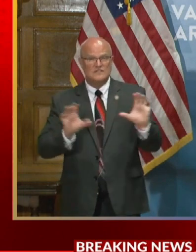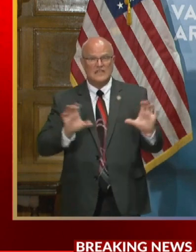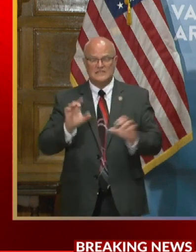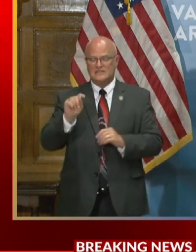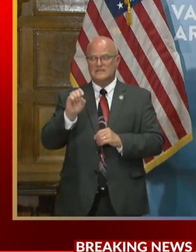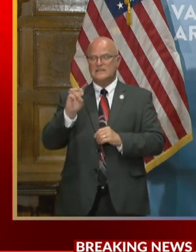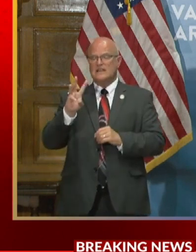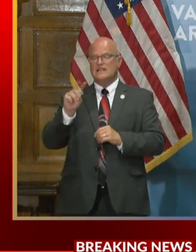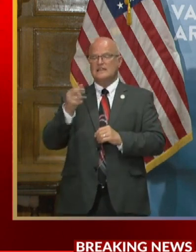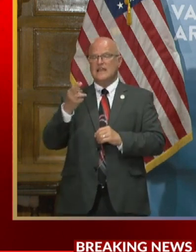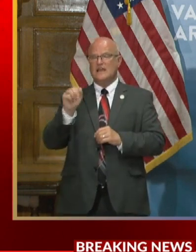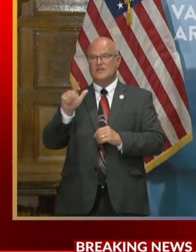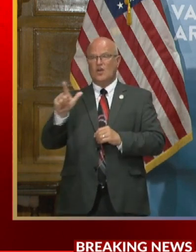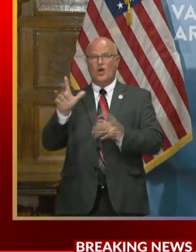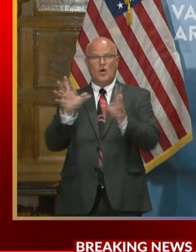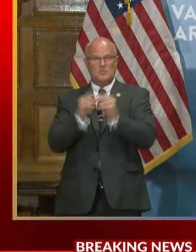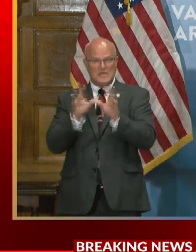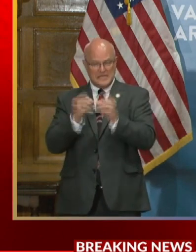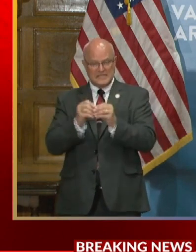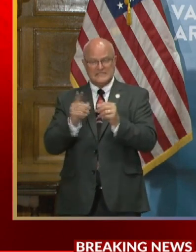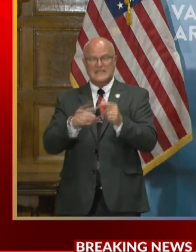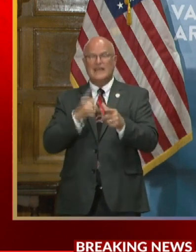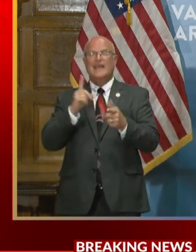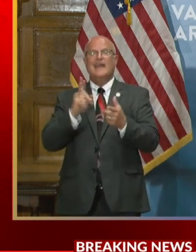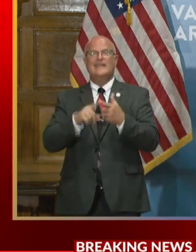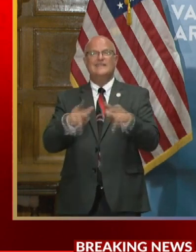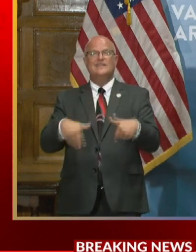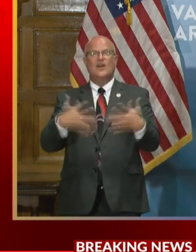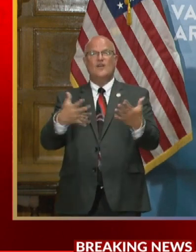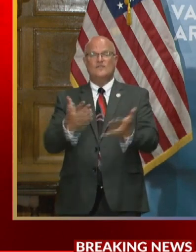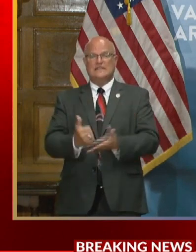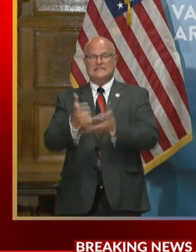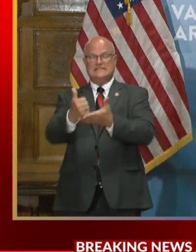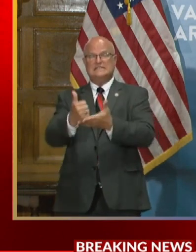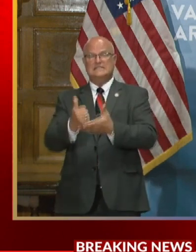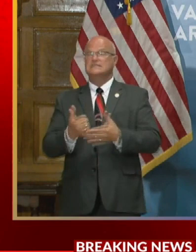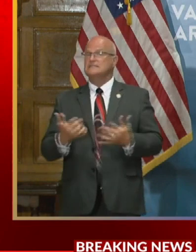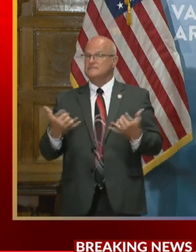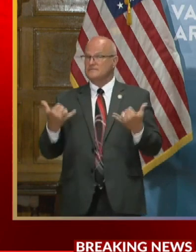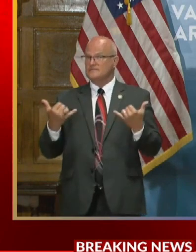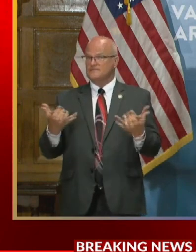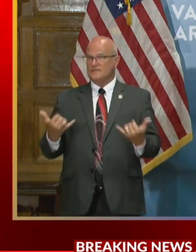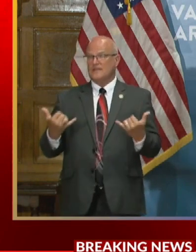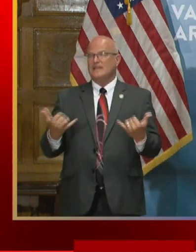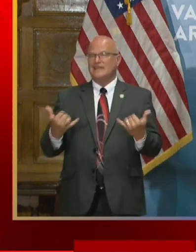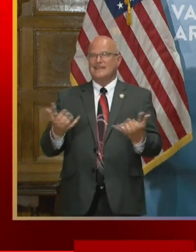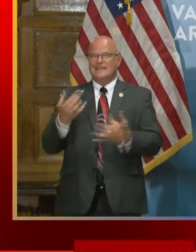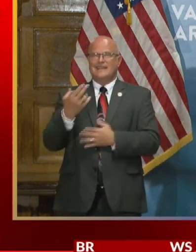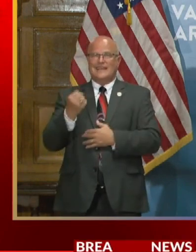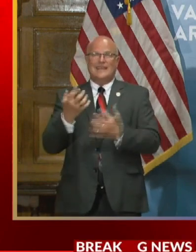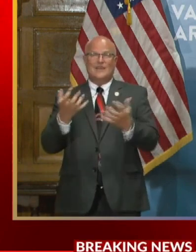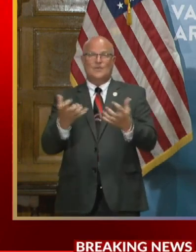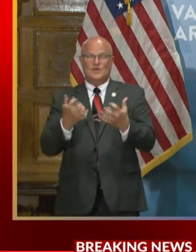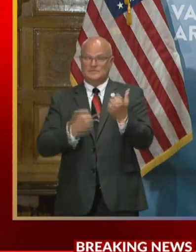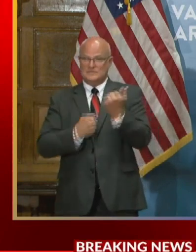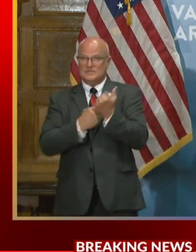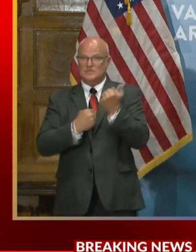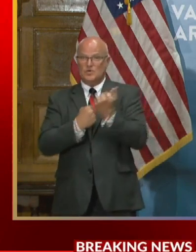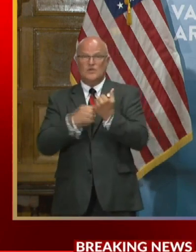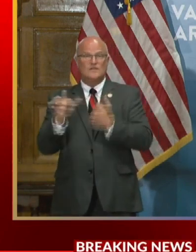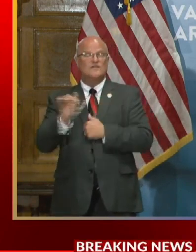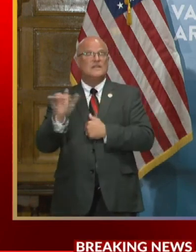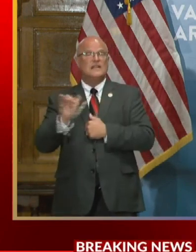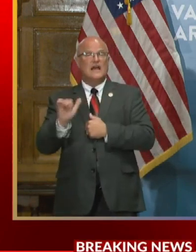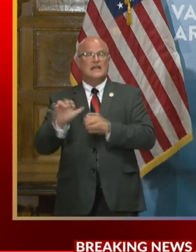hall meetings. And then he did offer assistance. Now, he wants to be supportive just